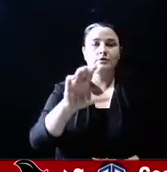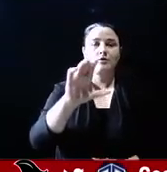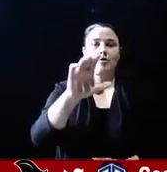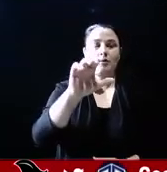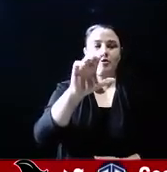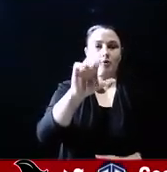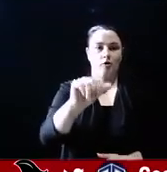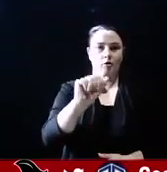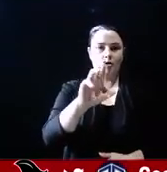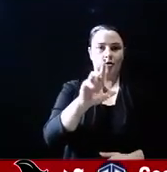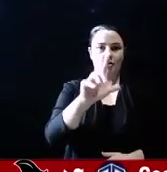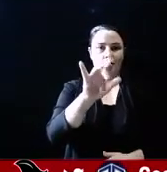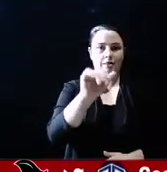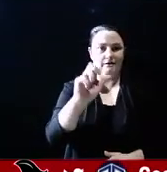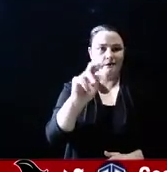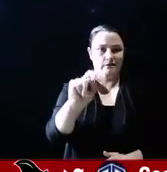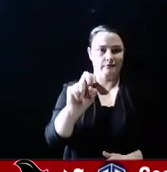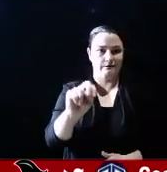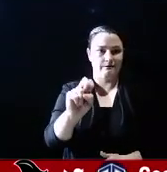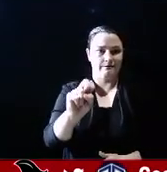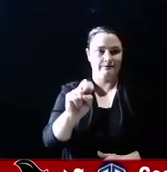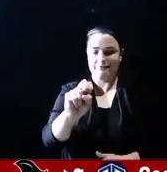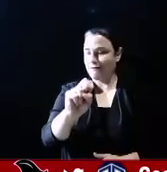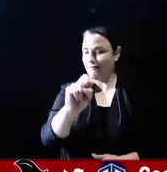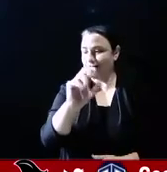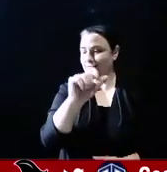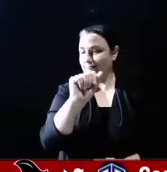Curlian Mali Alfaro Morales.